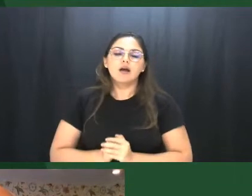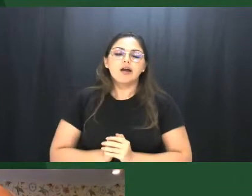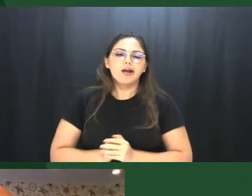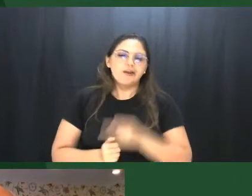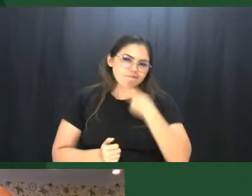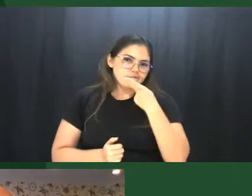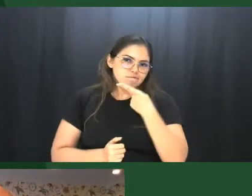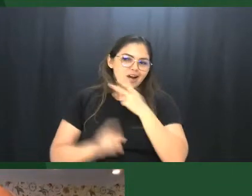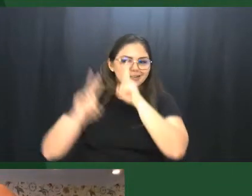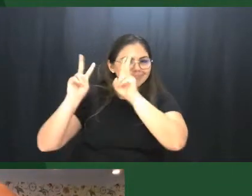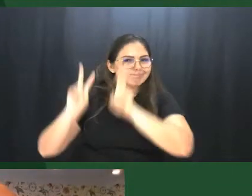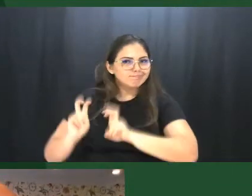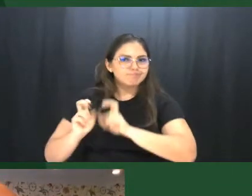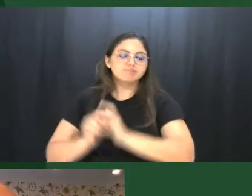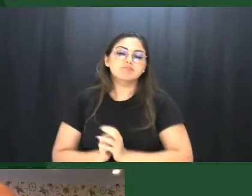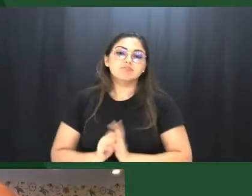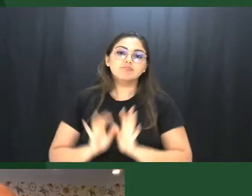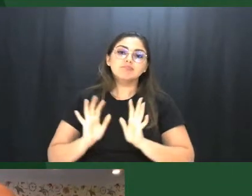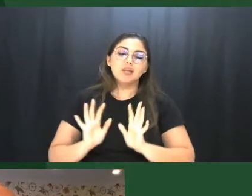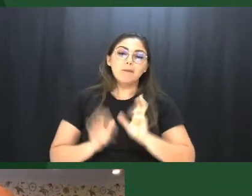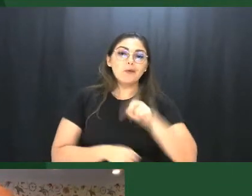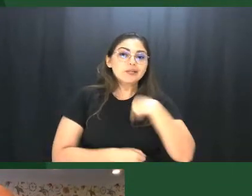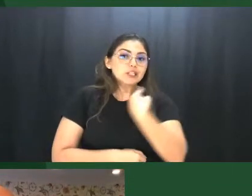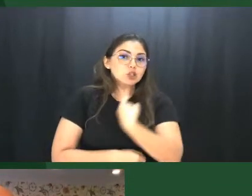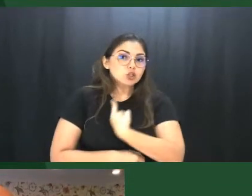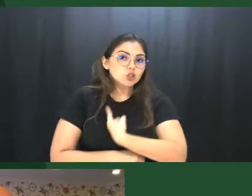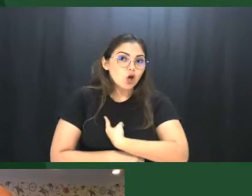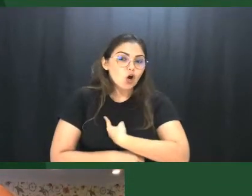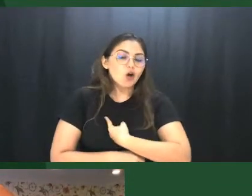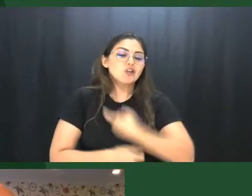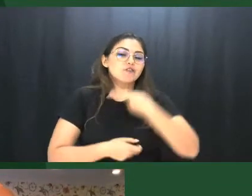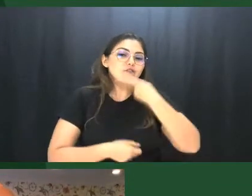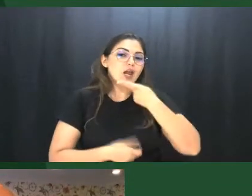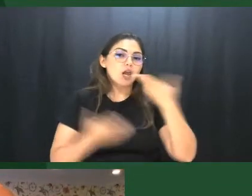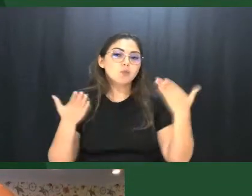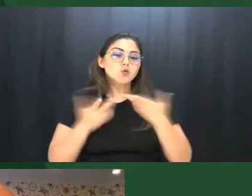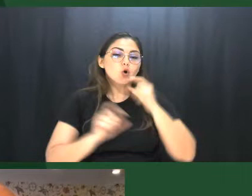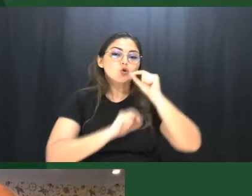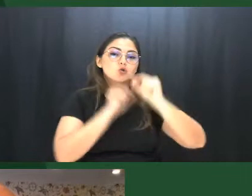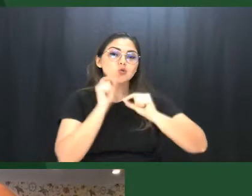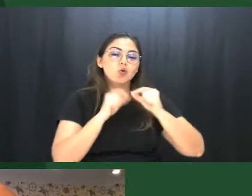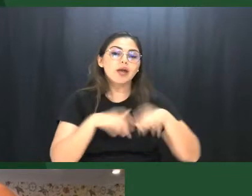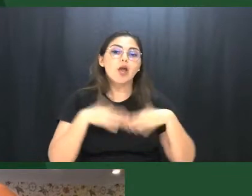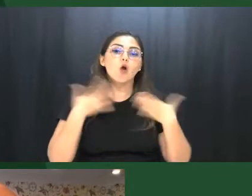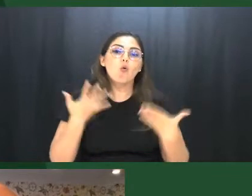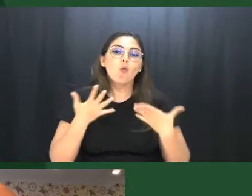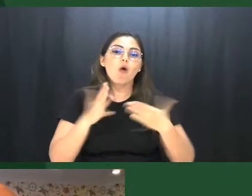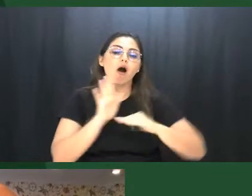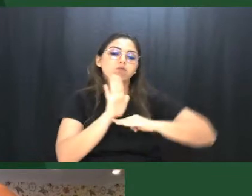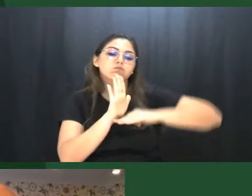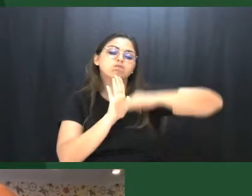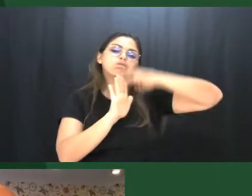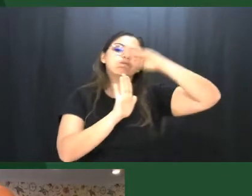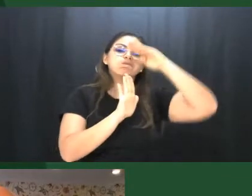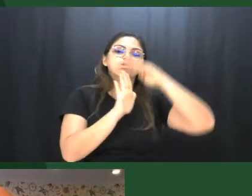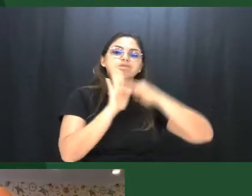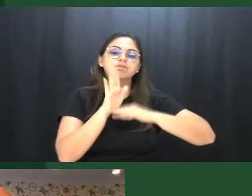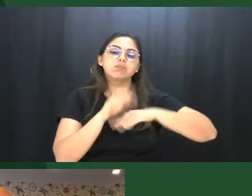which features can you automate? So features like lane following and collision